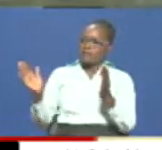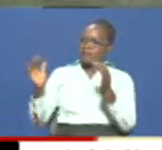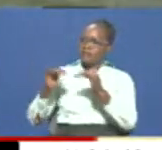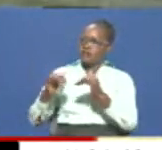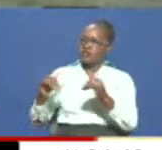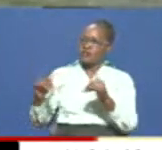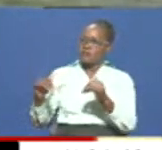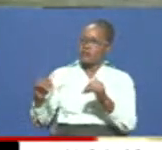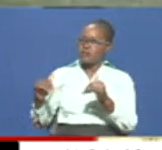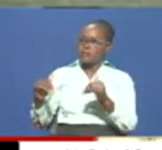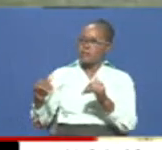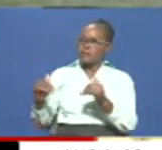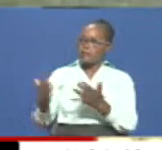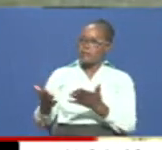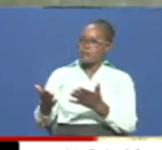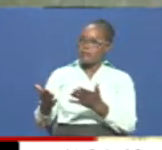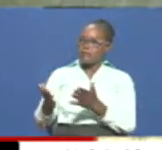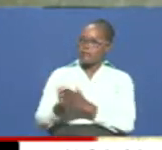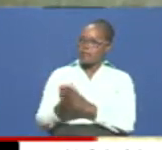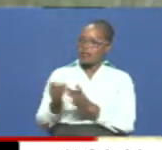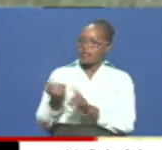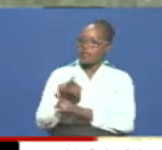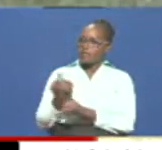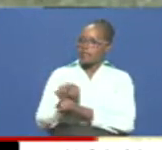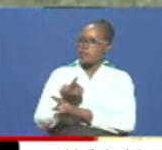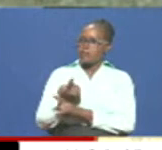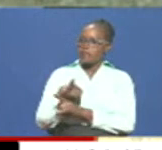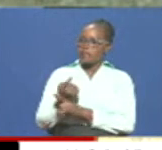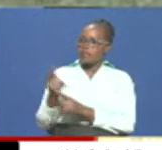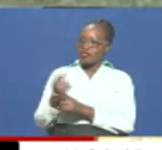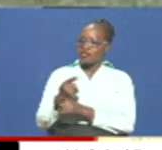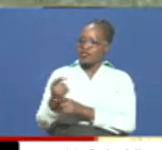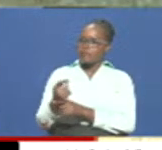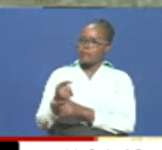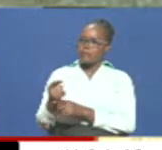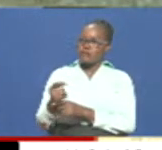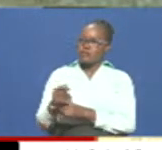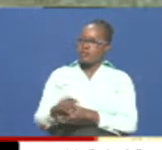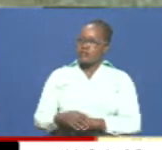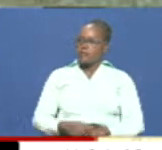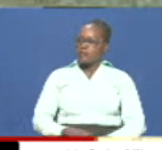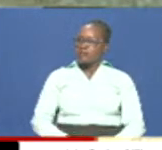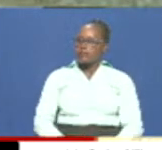together athletes drawn from different training camps.